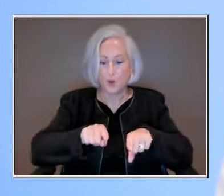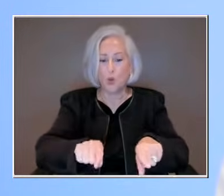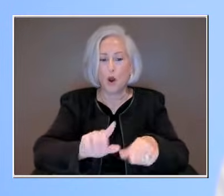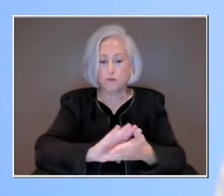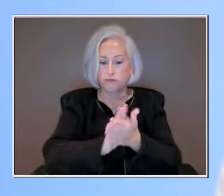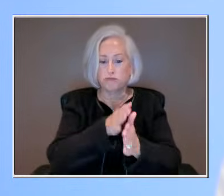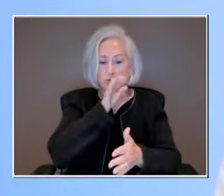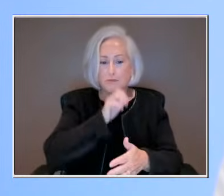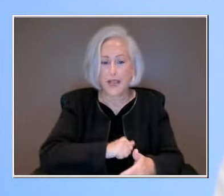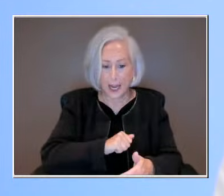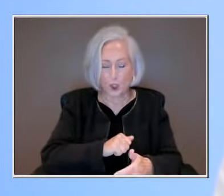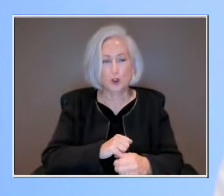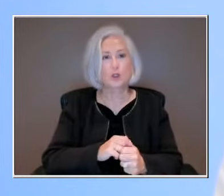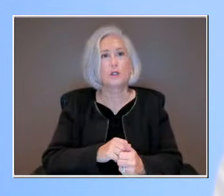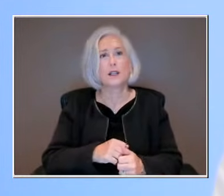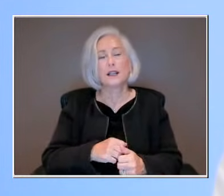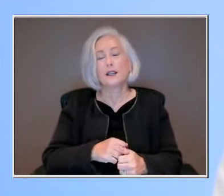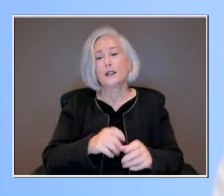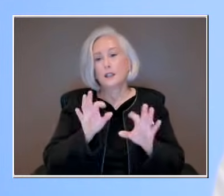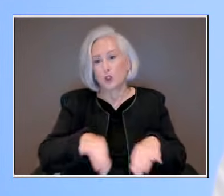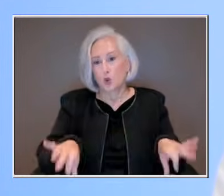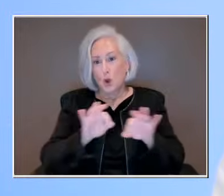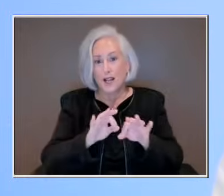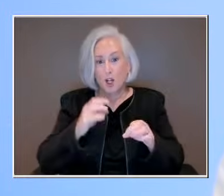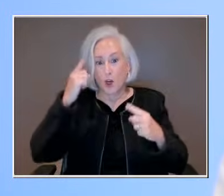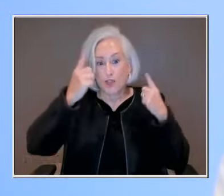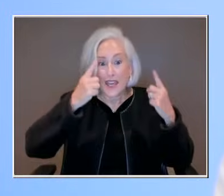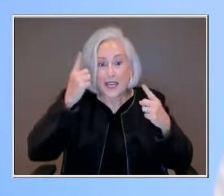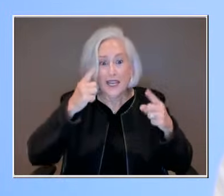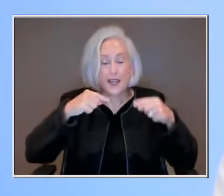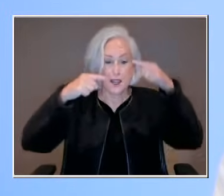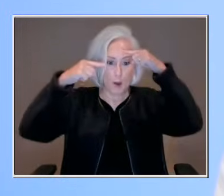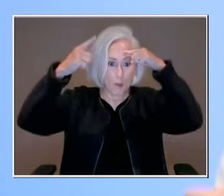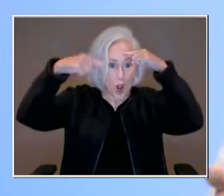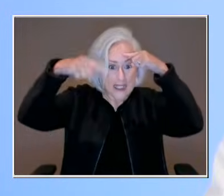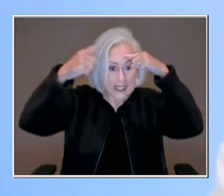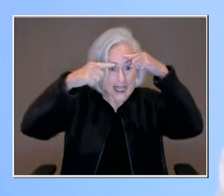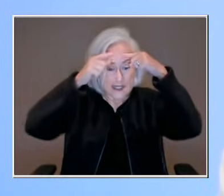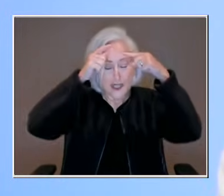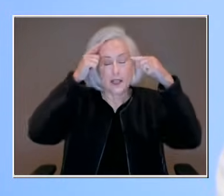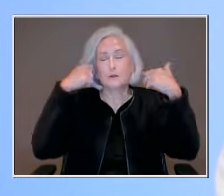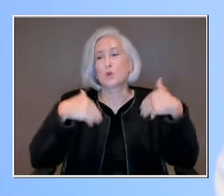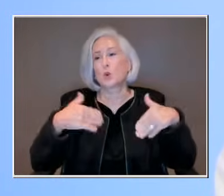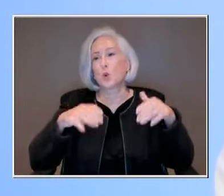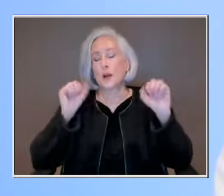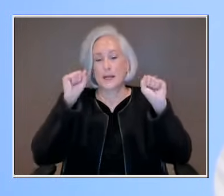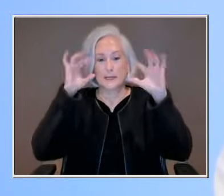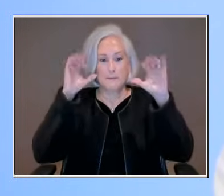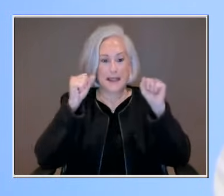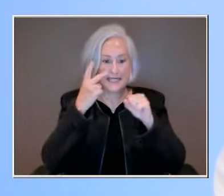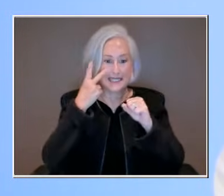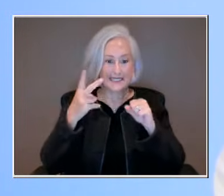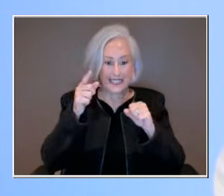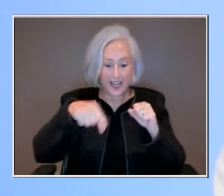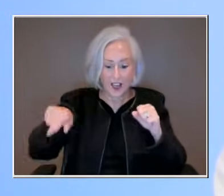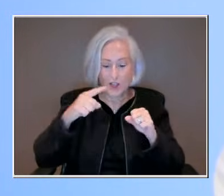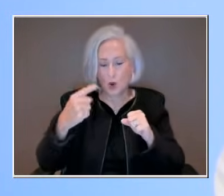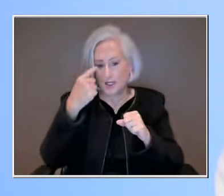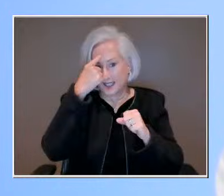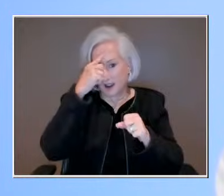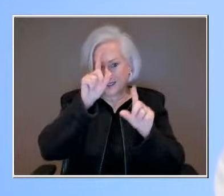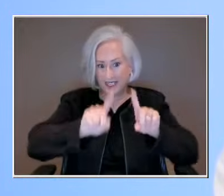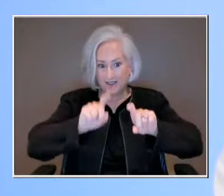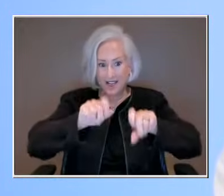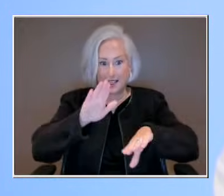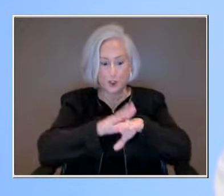thinking, processing. It's really amazing to actually see those cognitive tests on those individuals, or even